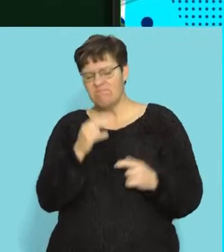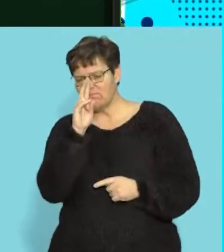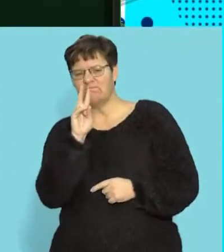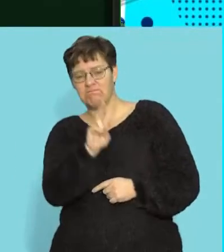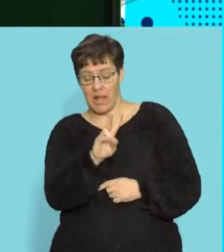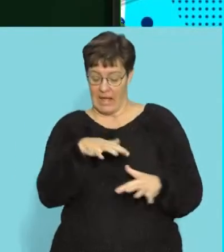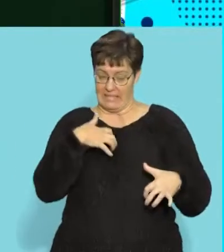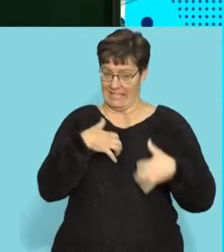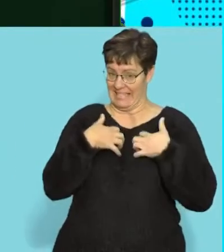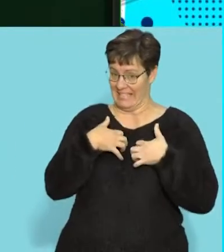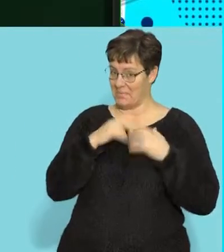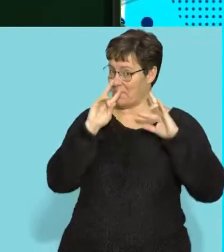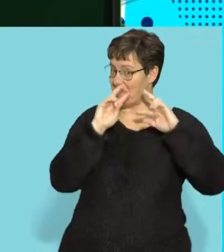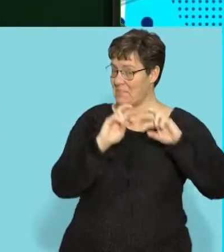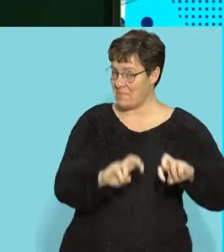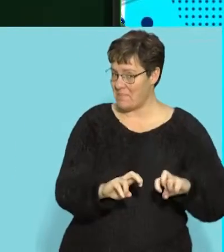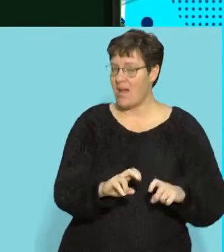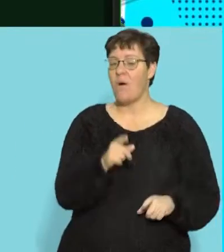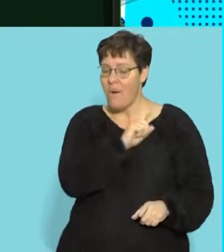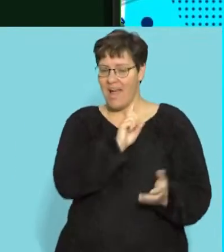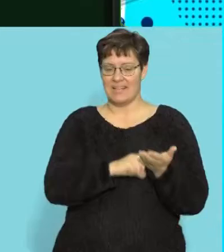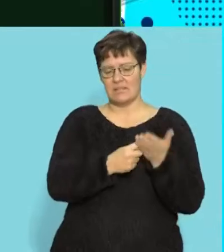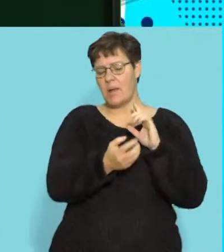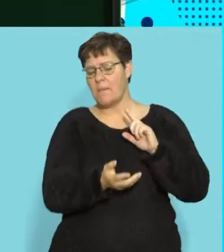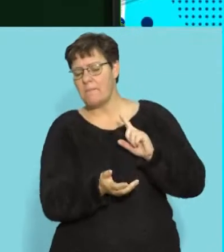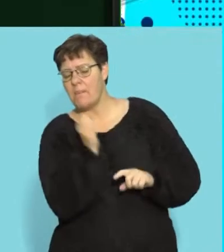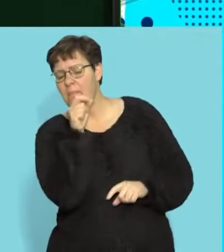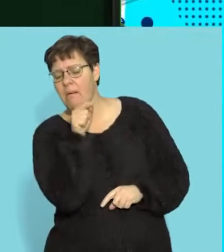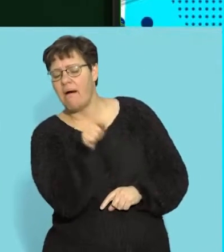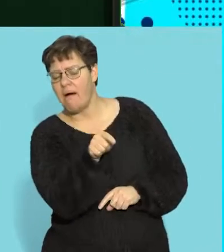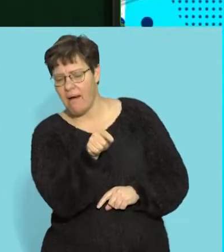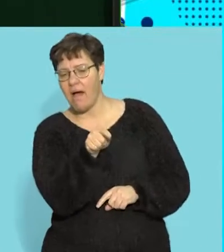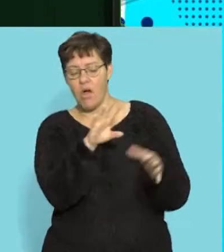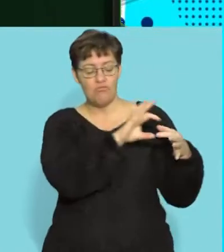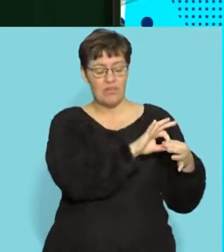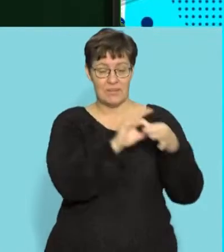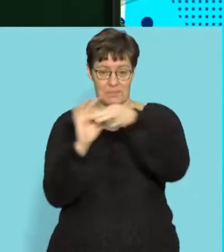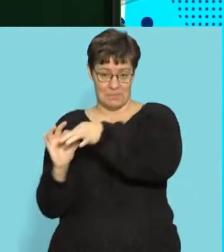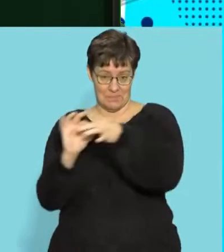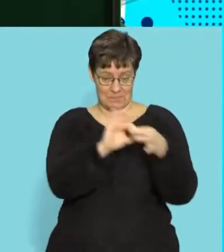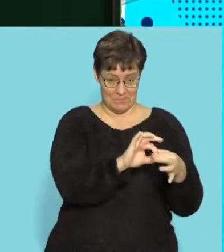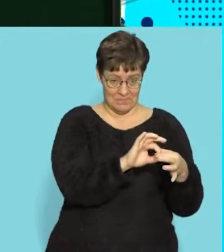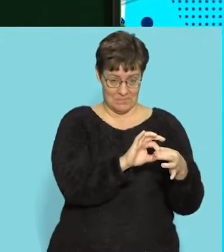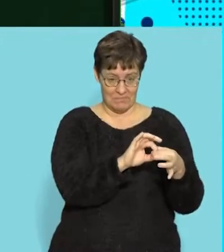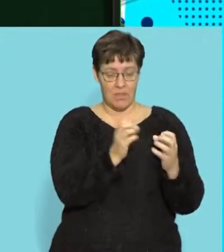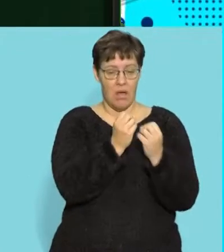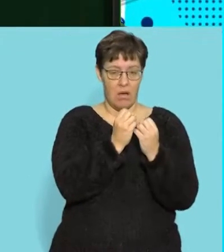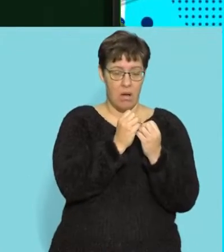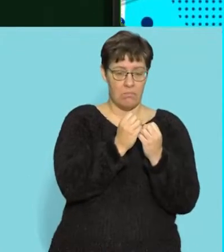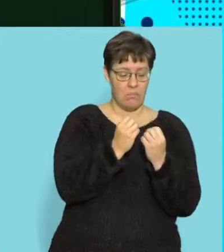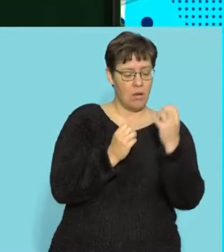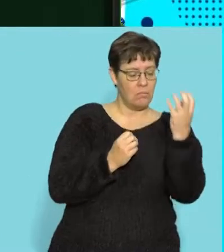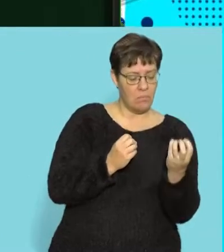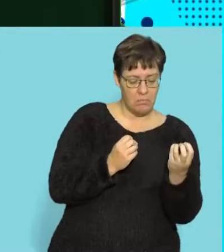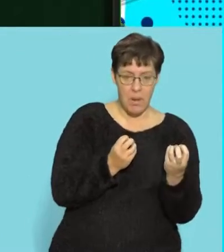very, exciting in terms of what we want to discover in as far as the relationship that exists between